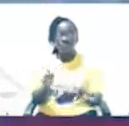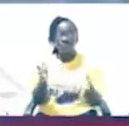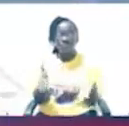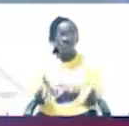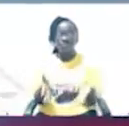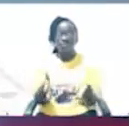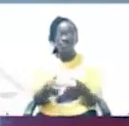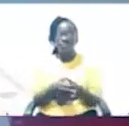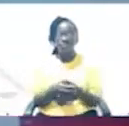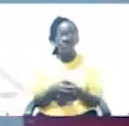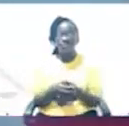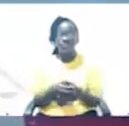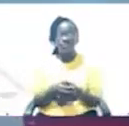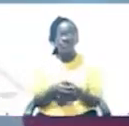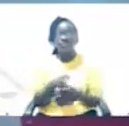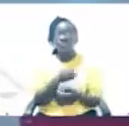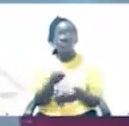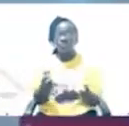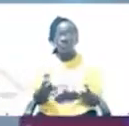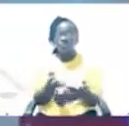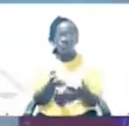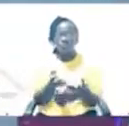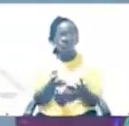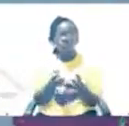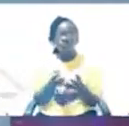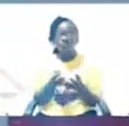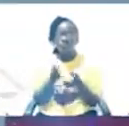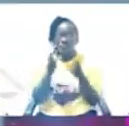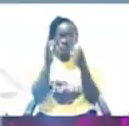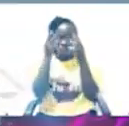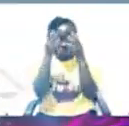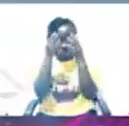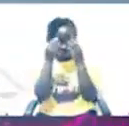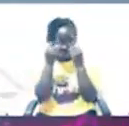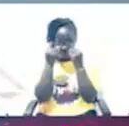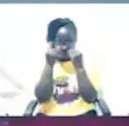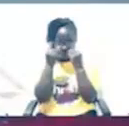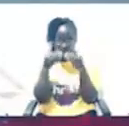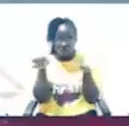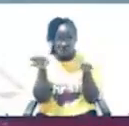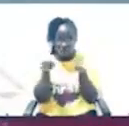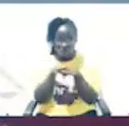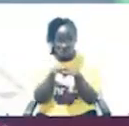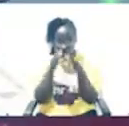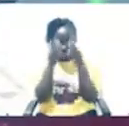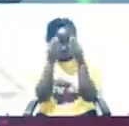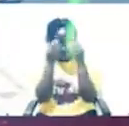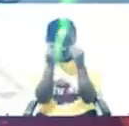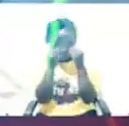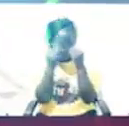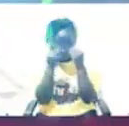tonight. And I want you to bow down your head and close your eyes and don't be